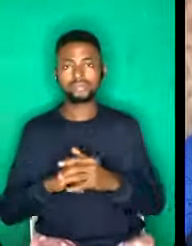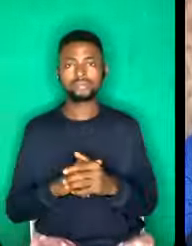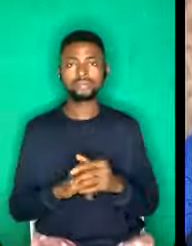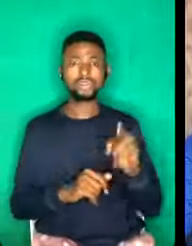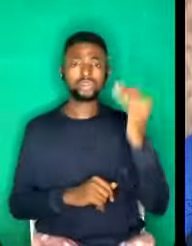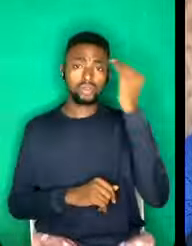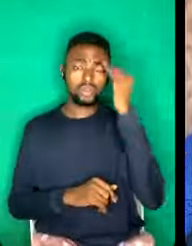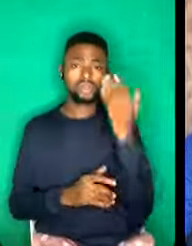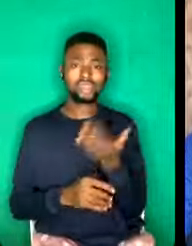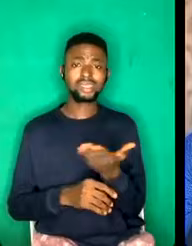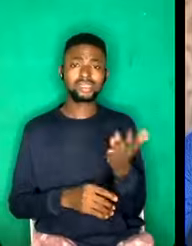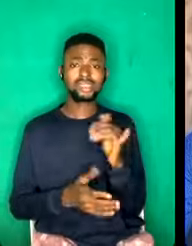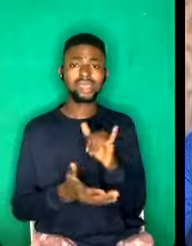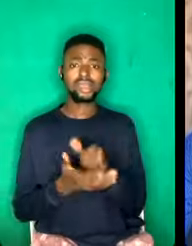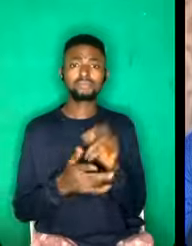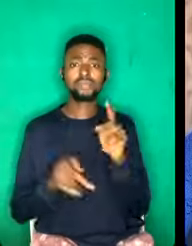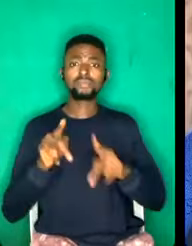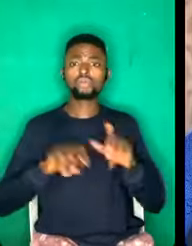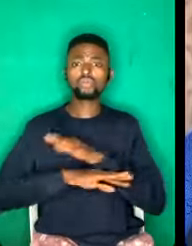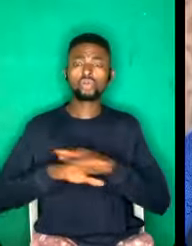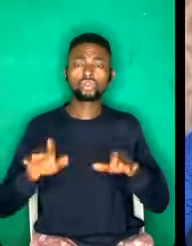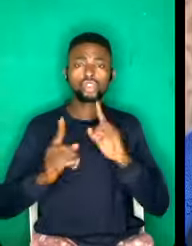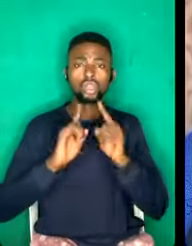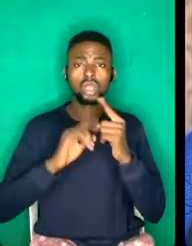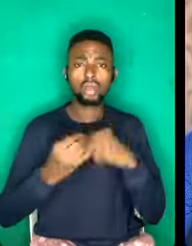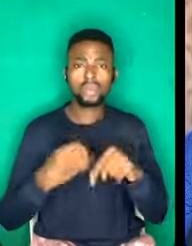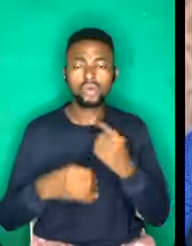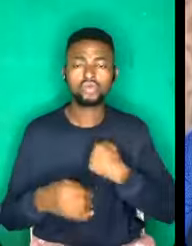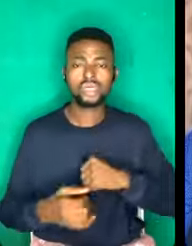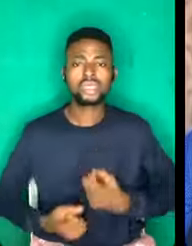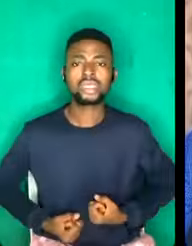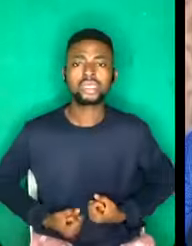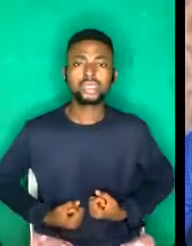ordinarily people do not talk about. We inspiring,